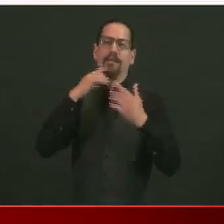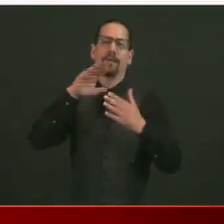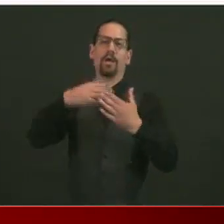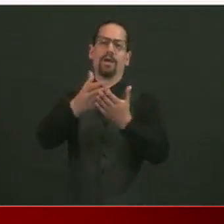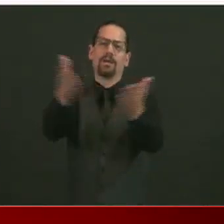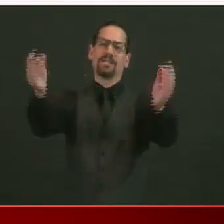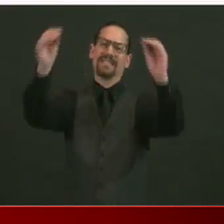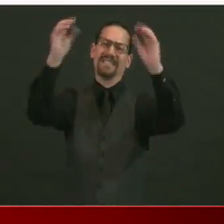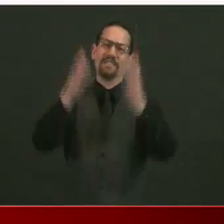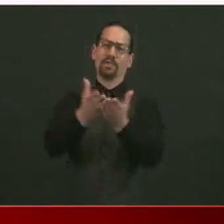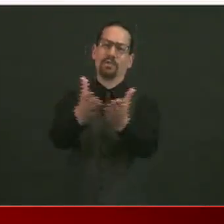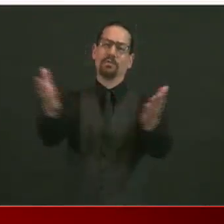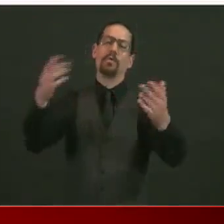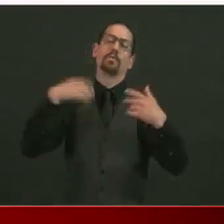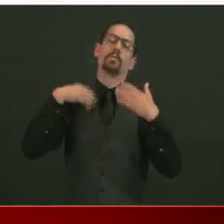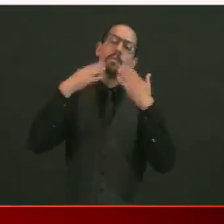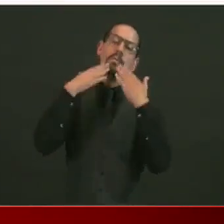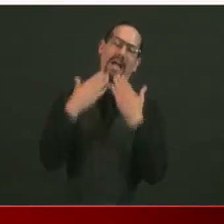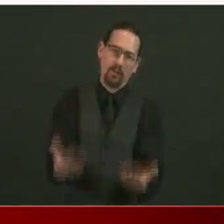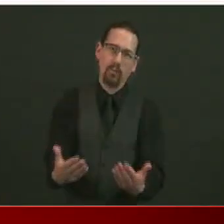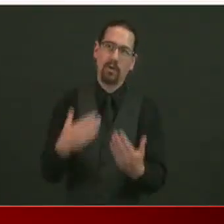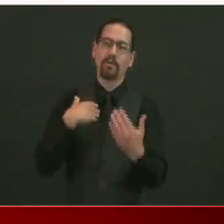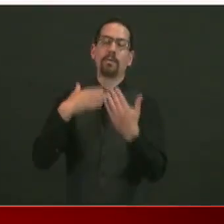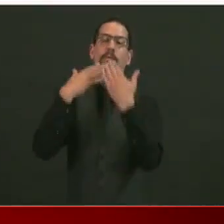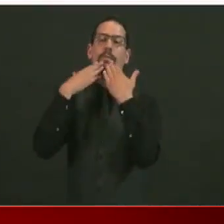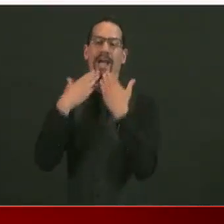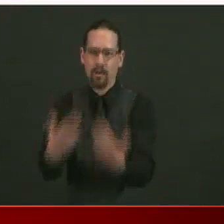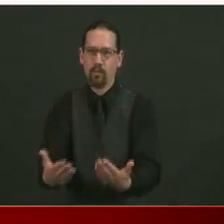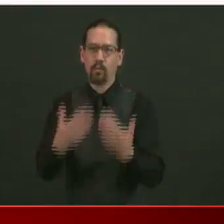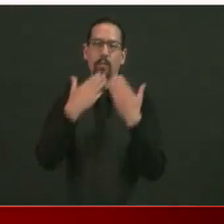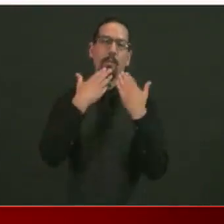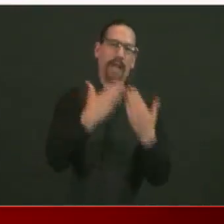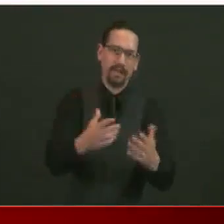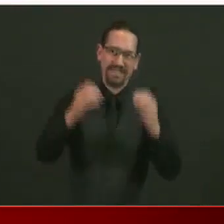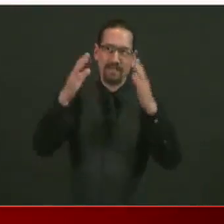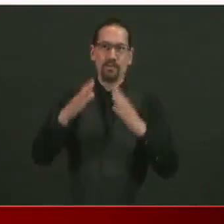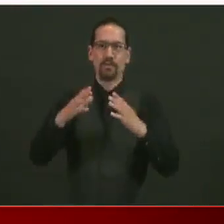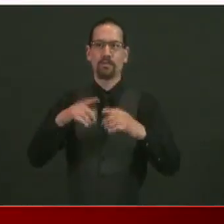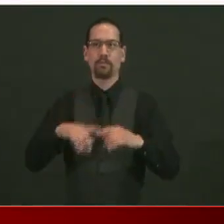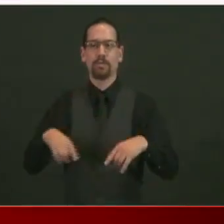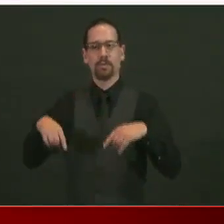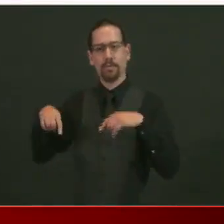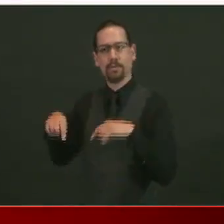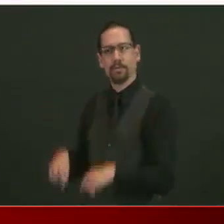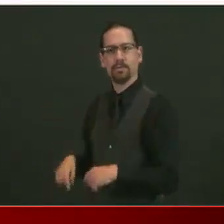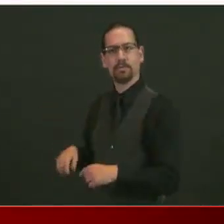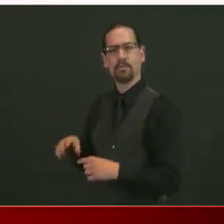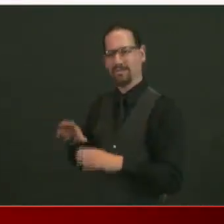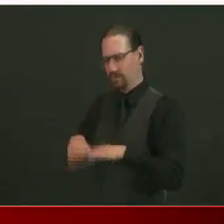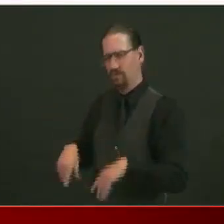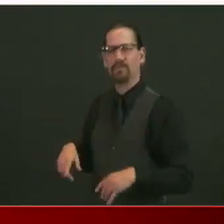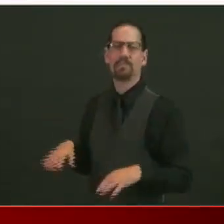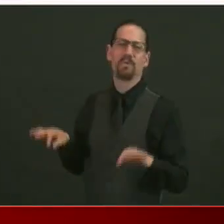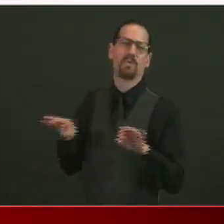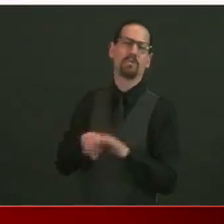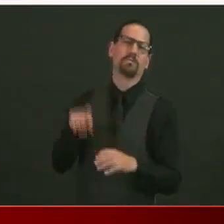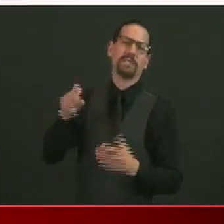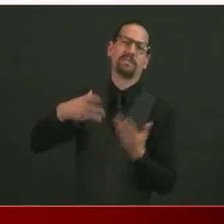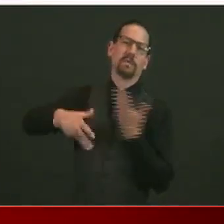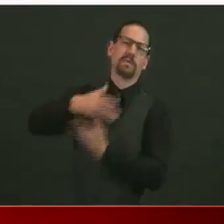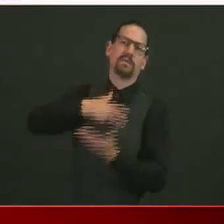of you. But they need their friends. They need to be around social